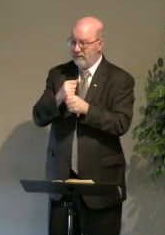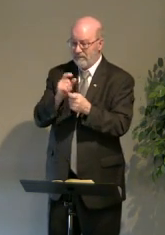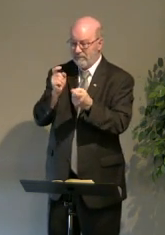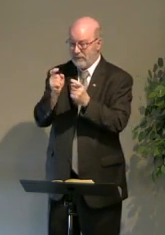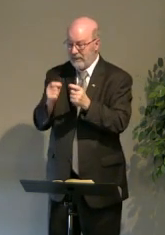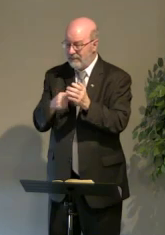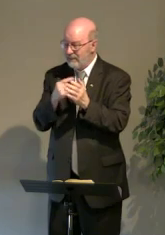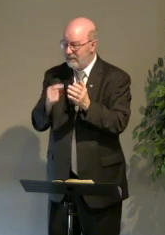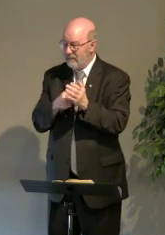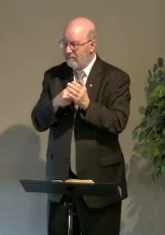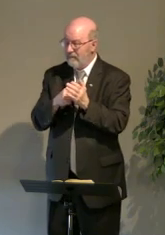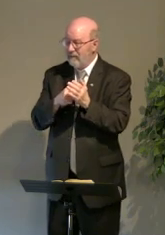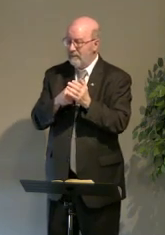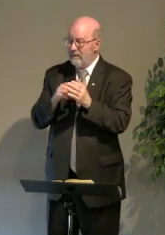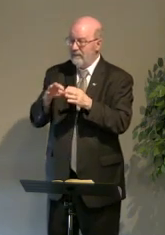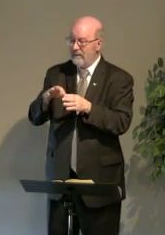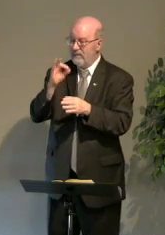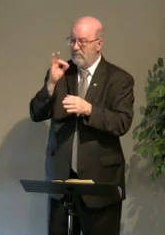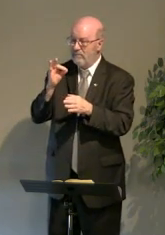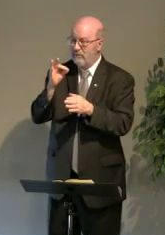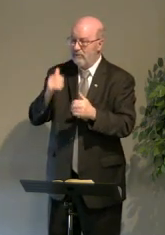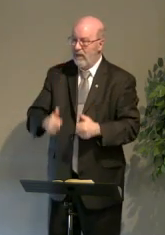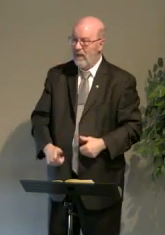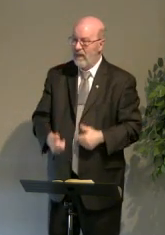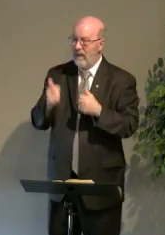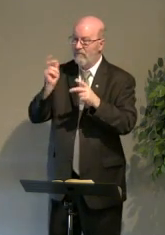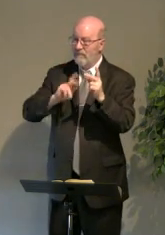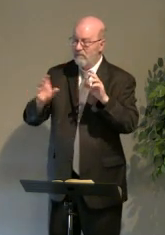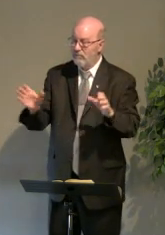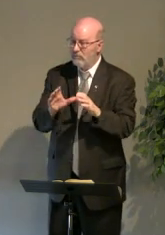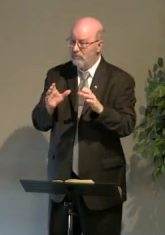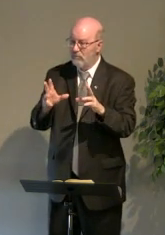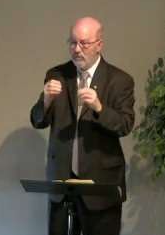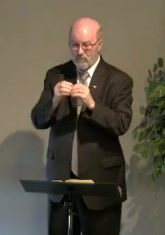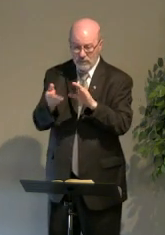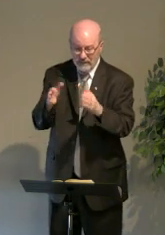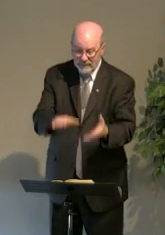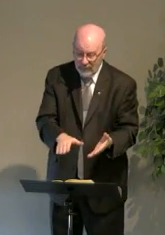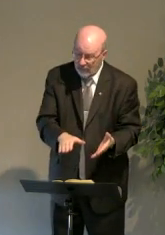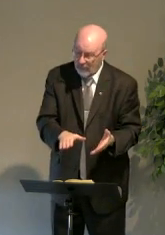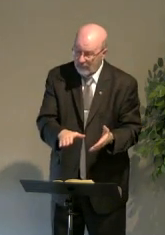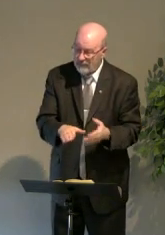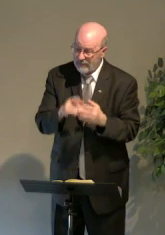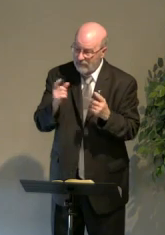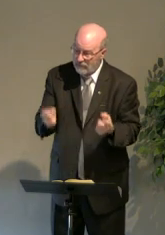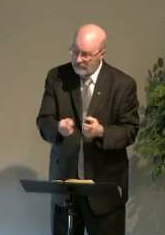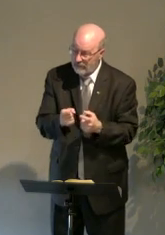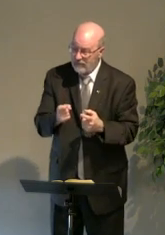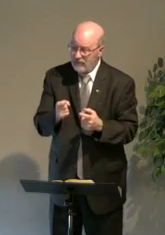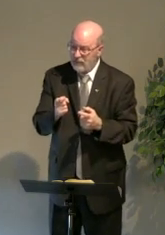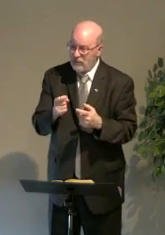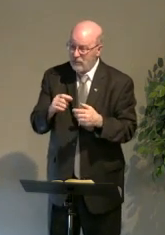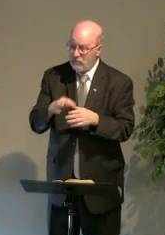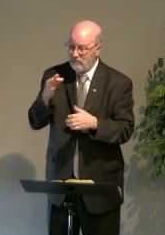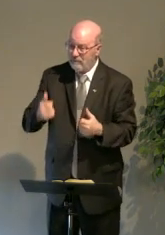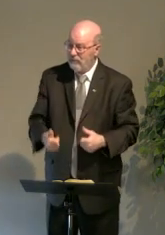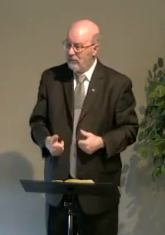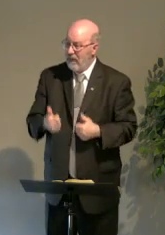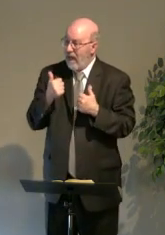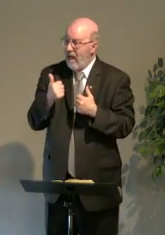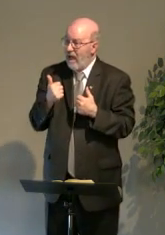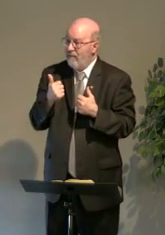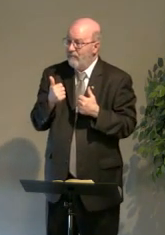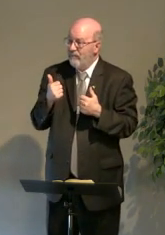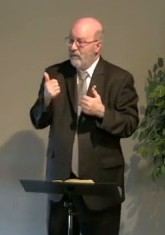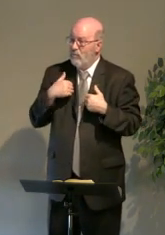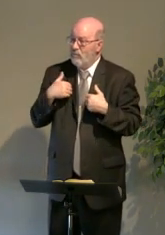adjustments sometimes. That's what spiritually alive people do. We're no longer dead in our trespasses and sin. We're spiritually alive, and